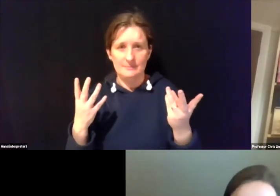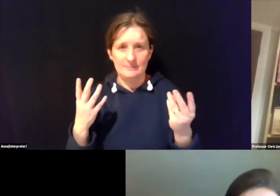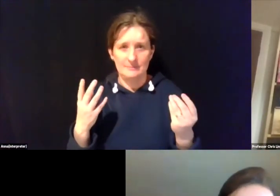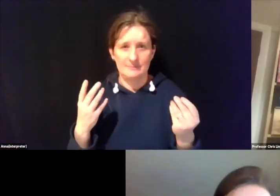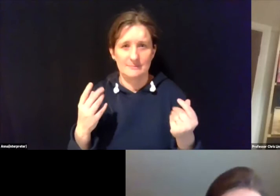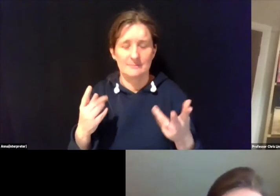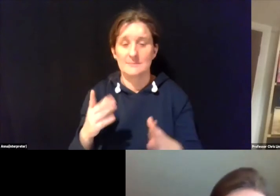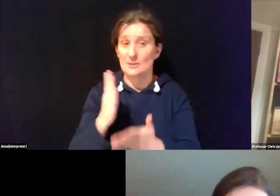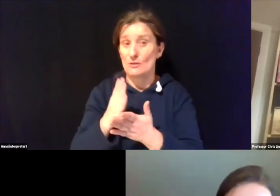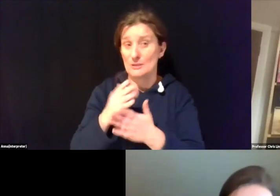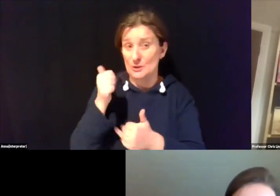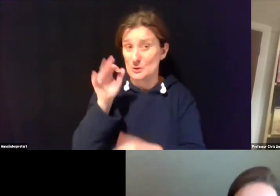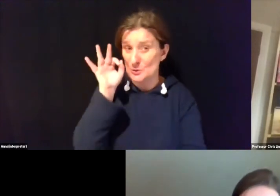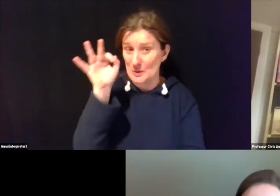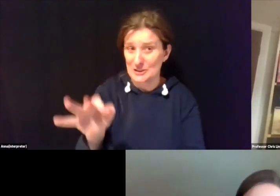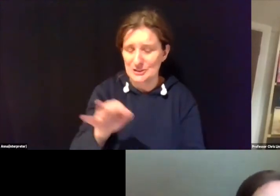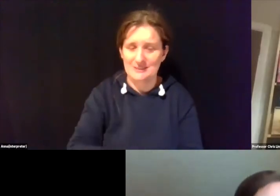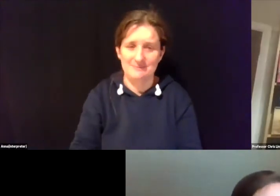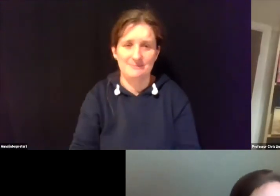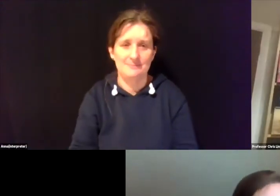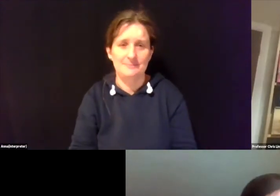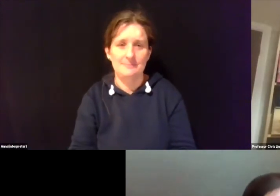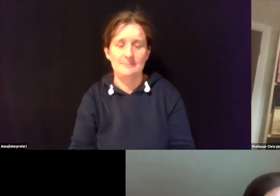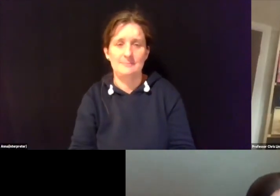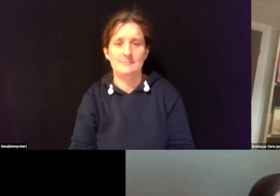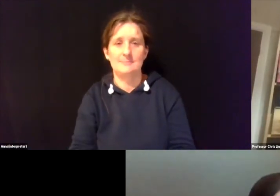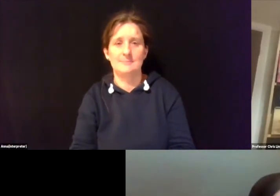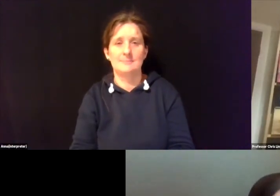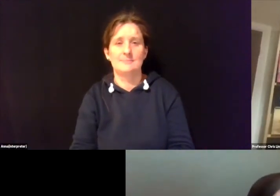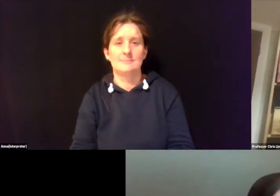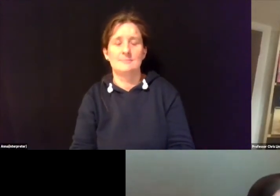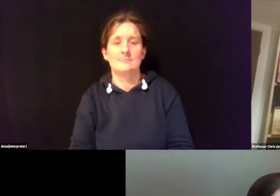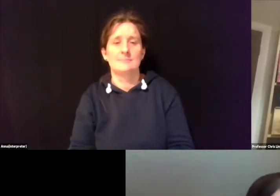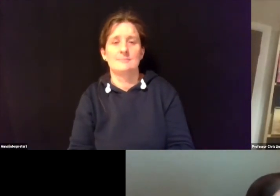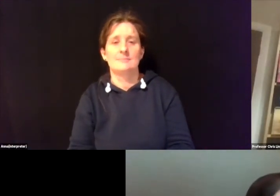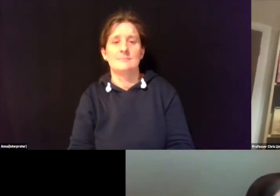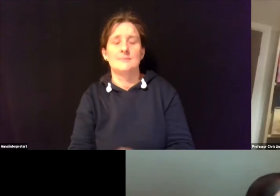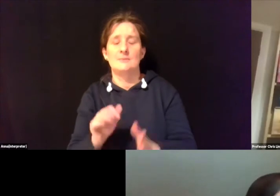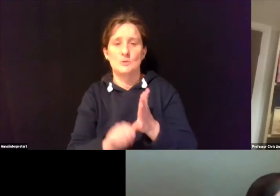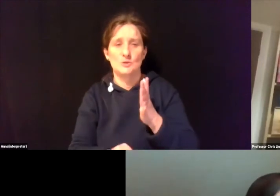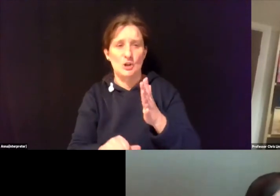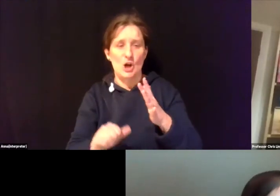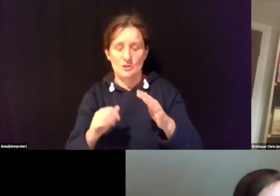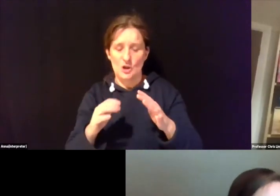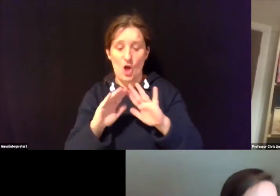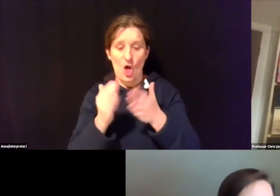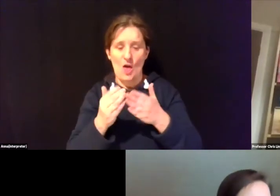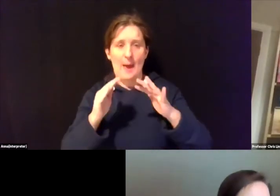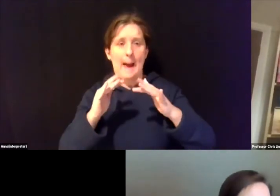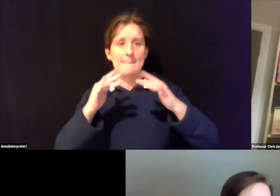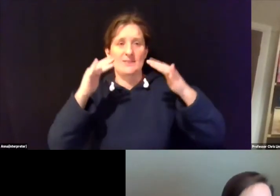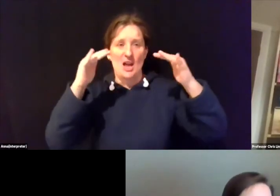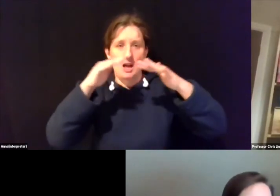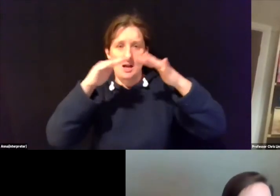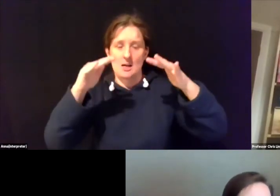it's a really good question. I'm trying to remember, I think the statistics, if you start at the top of the Earth's atmosphere and you hold your